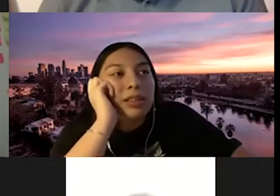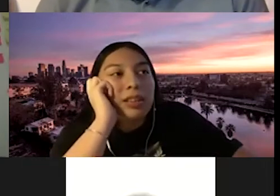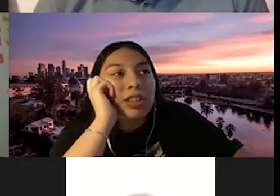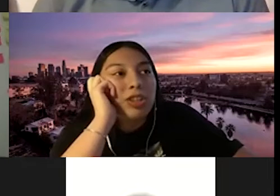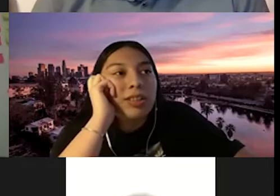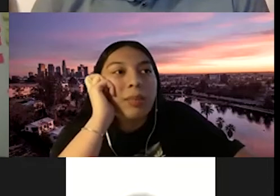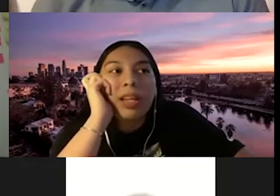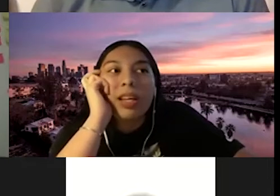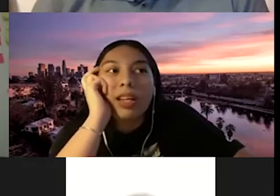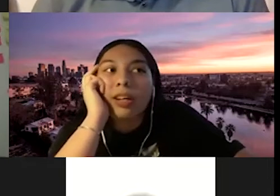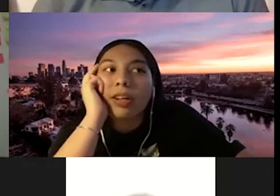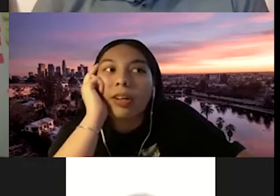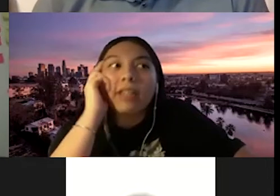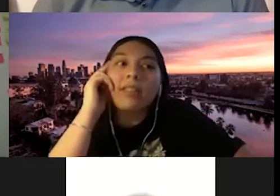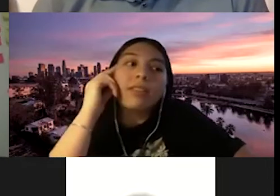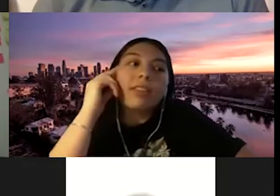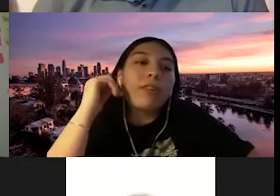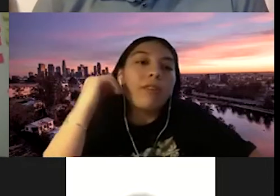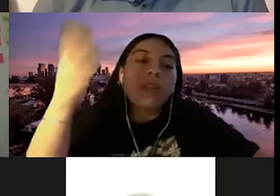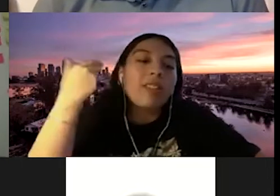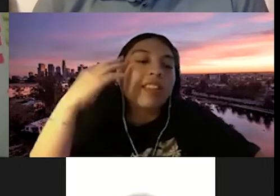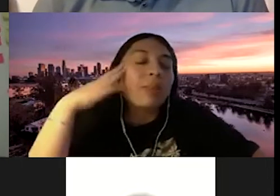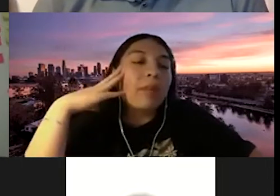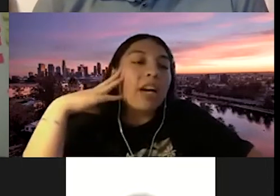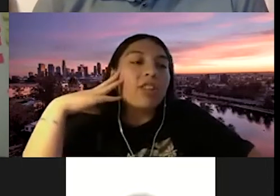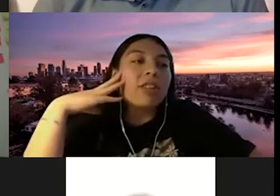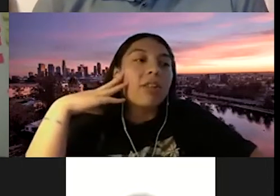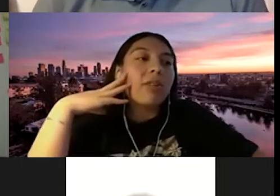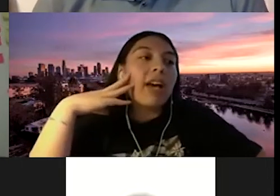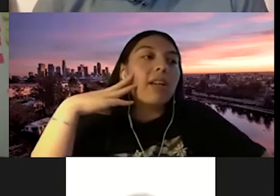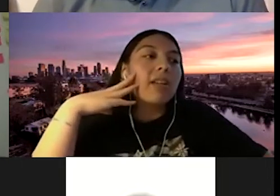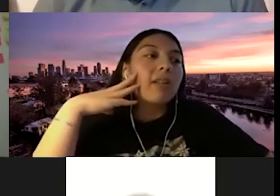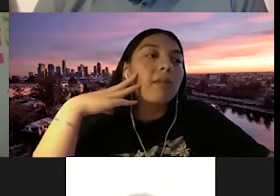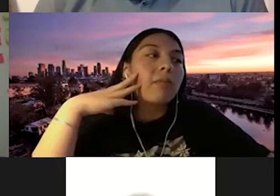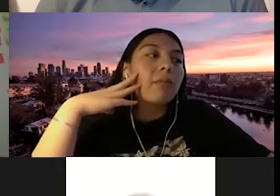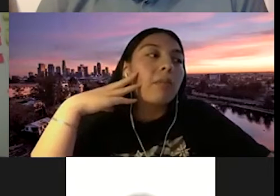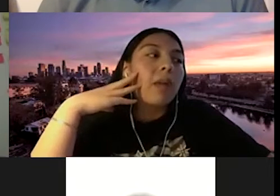But it's just something, I don't know, and it's still difficult for me to explain, but I just know that